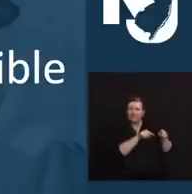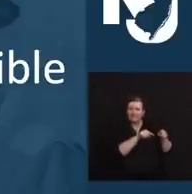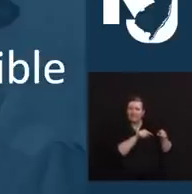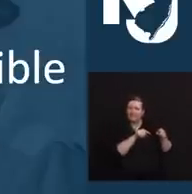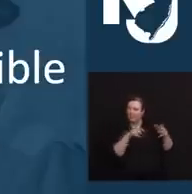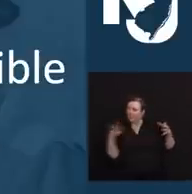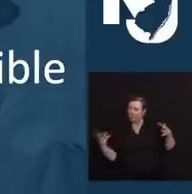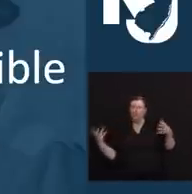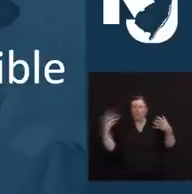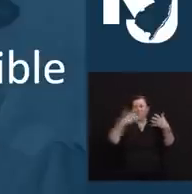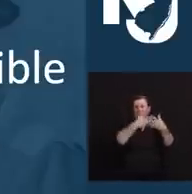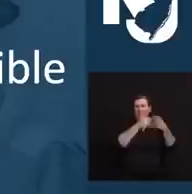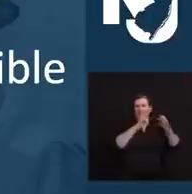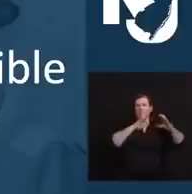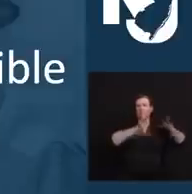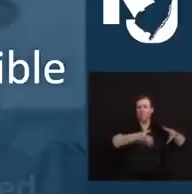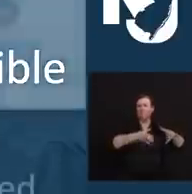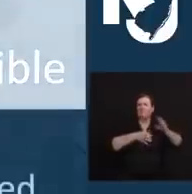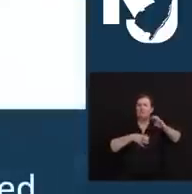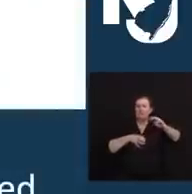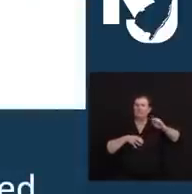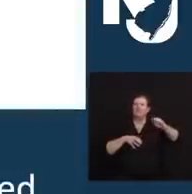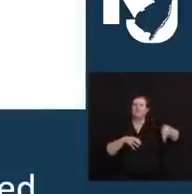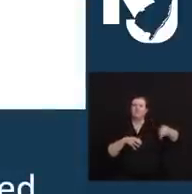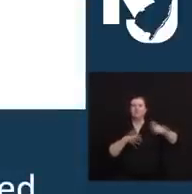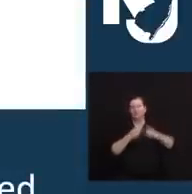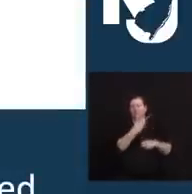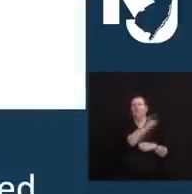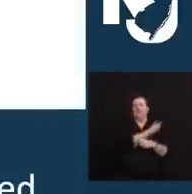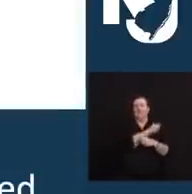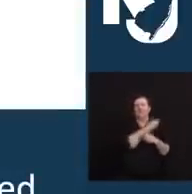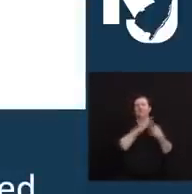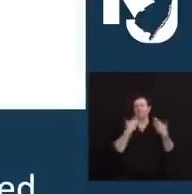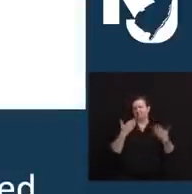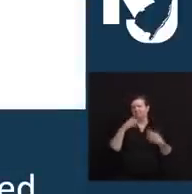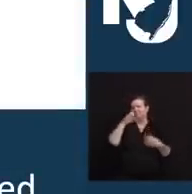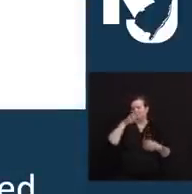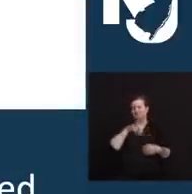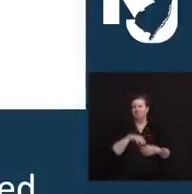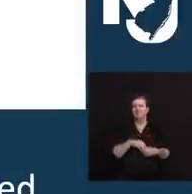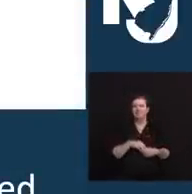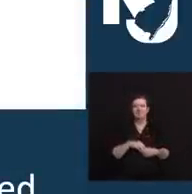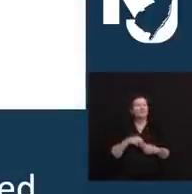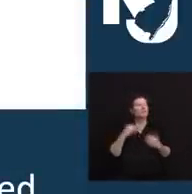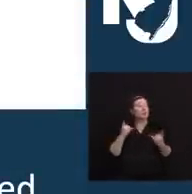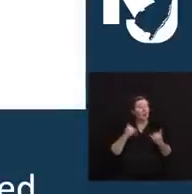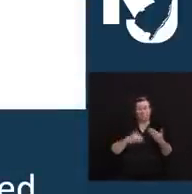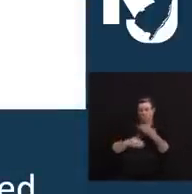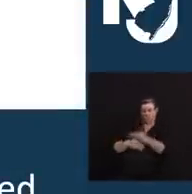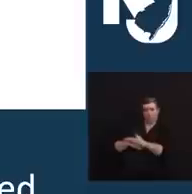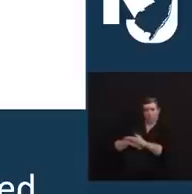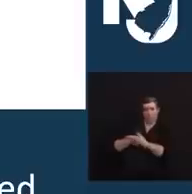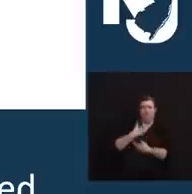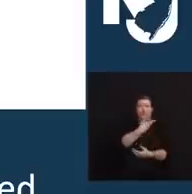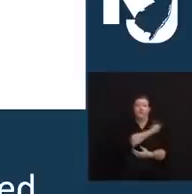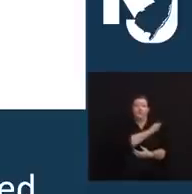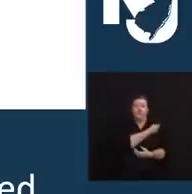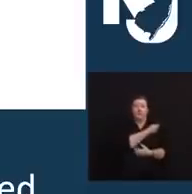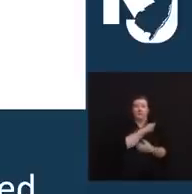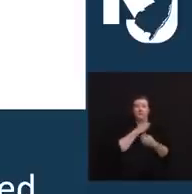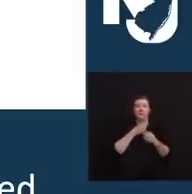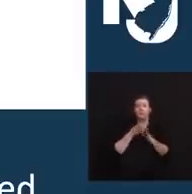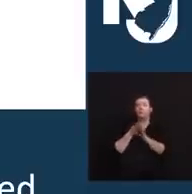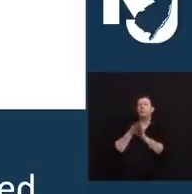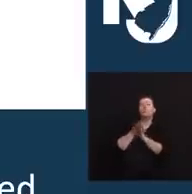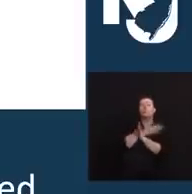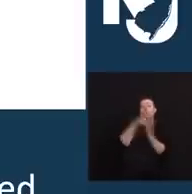vaccines. Next, as you know, our vaccination pre-registration portal went live yesterday, and throughout the day, more